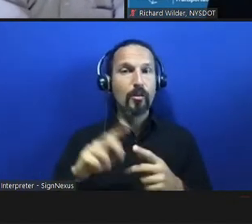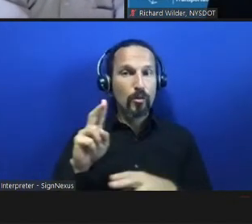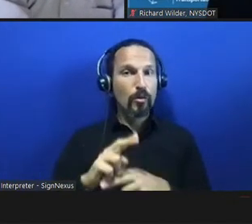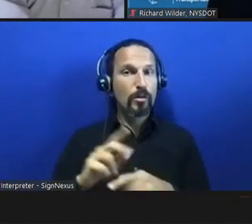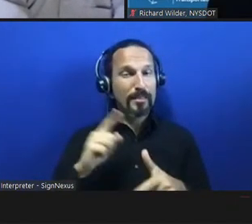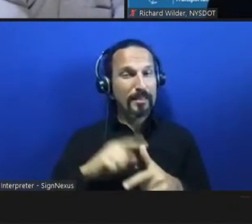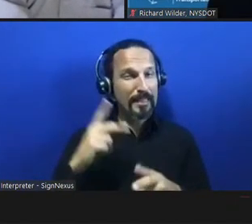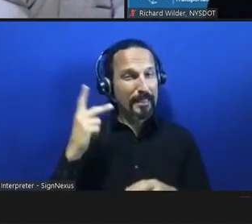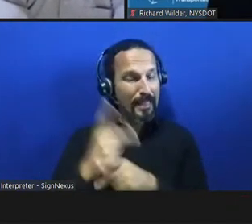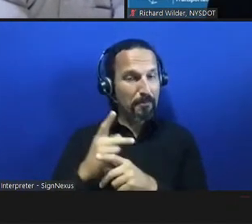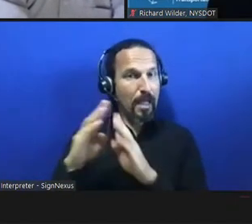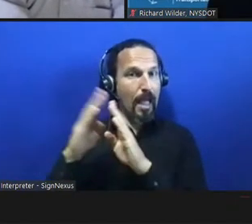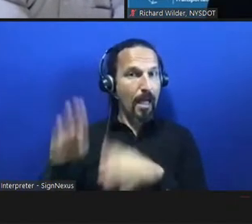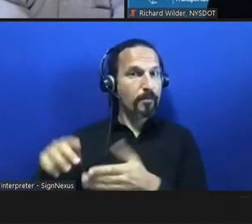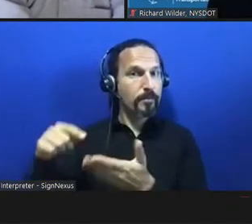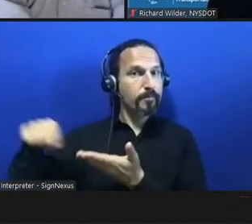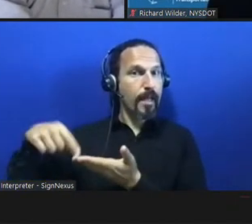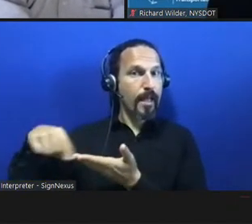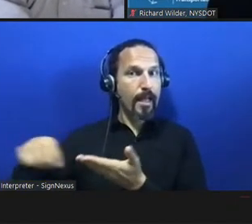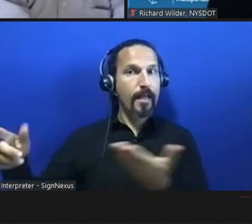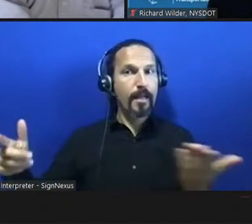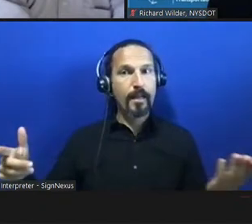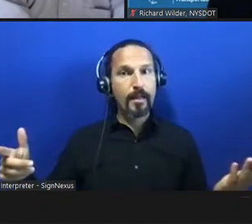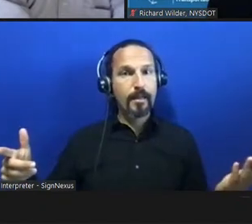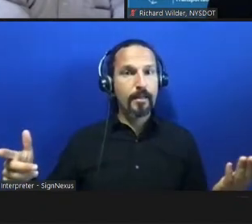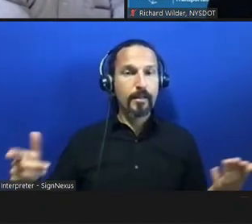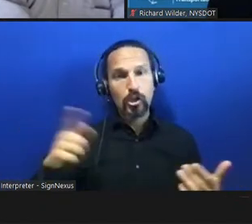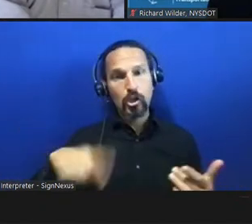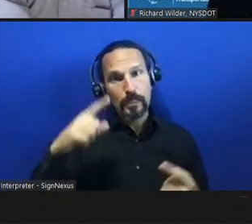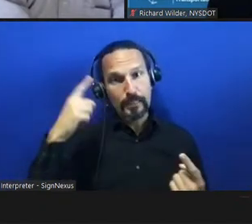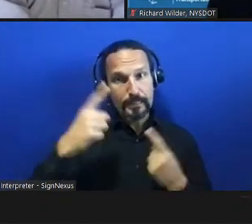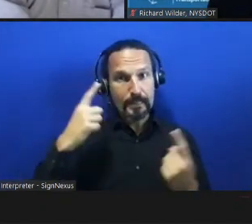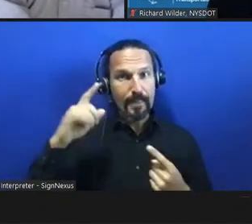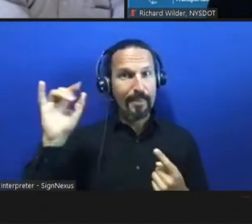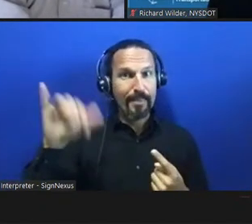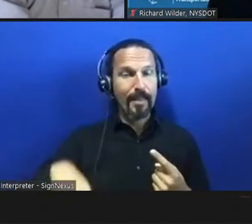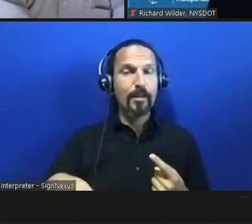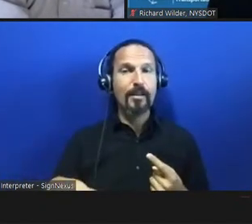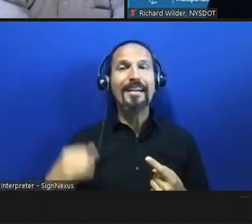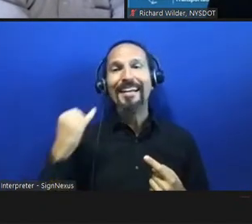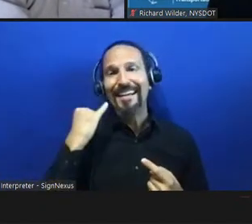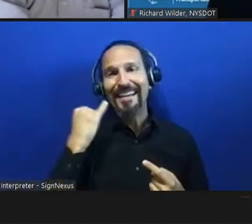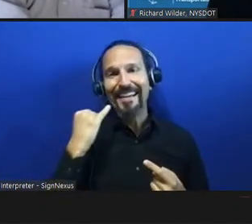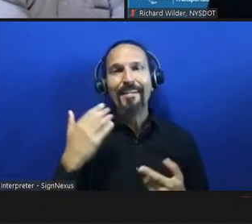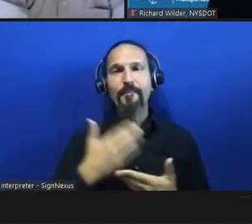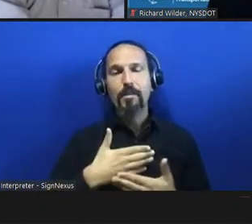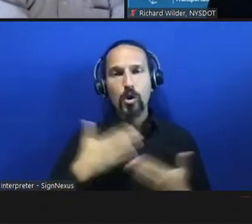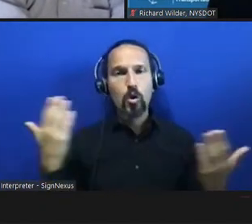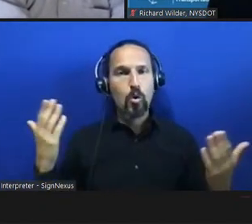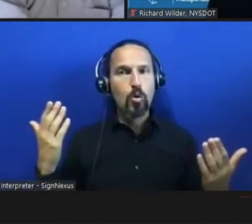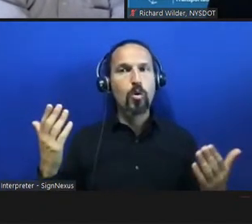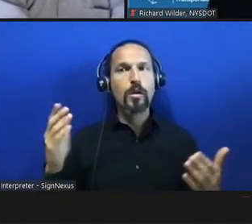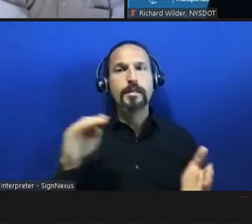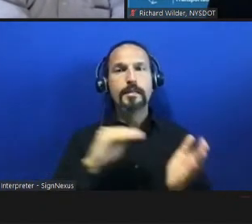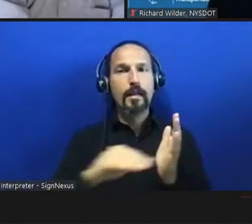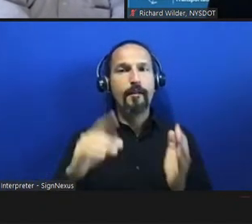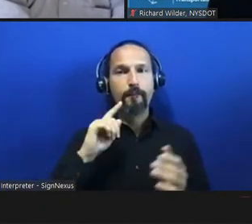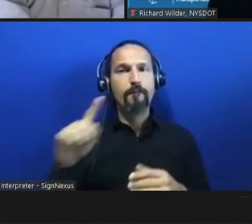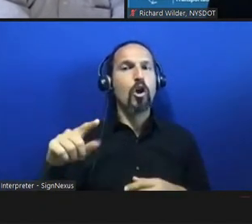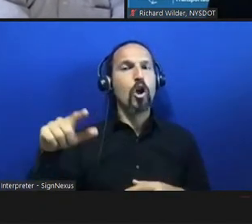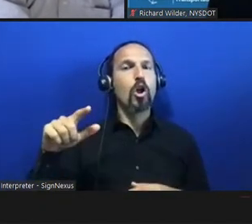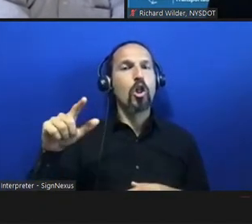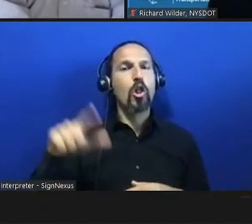keep a roof over our heads I mean has anybody considered this if there is not a complete exemption for lower